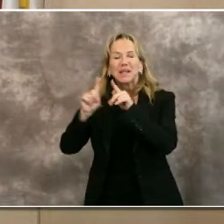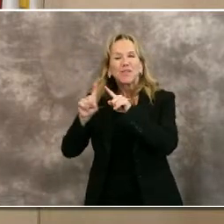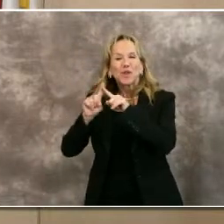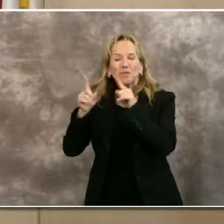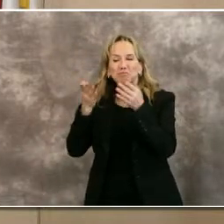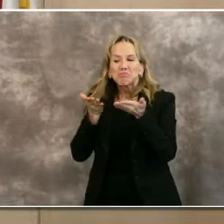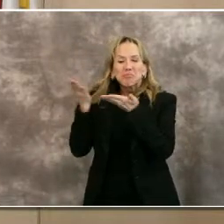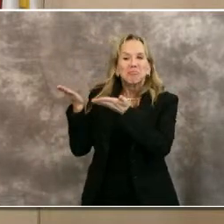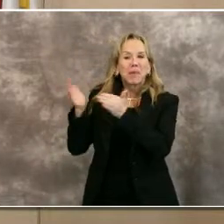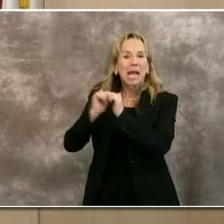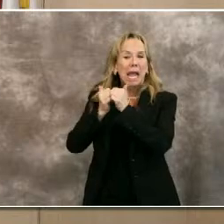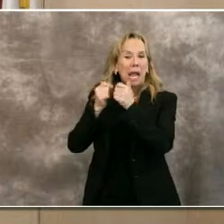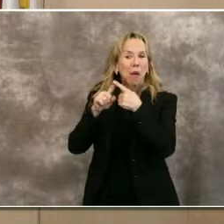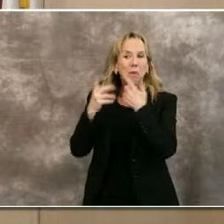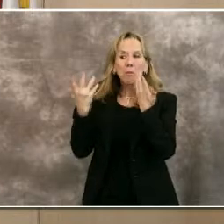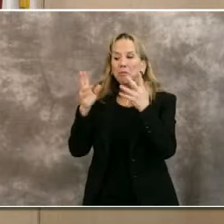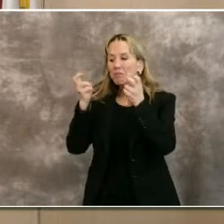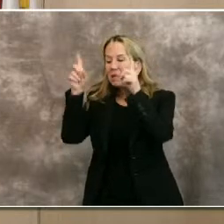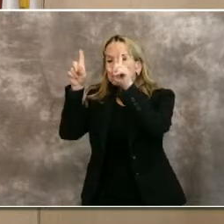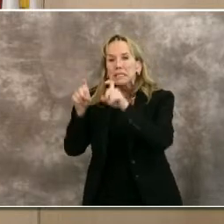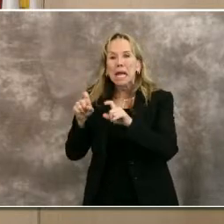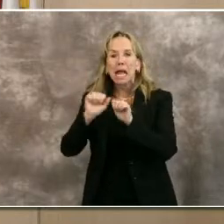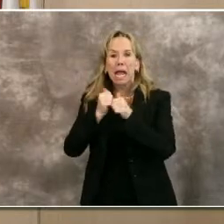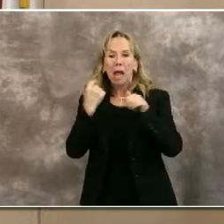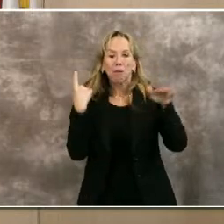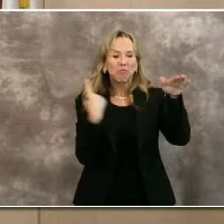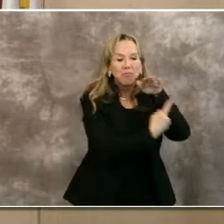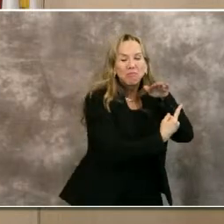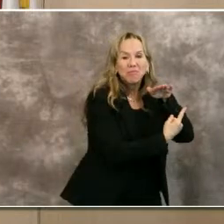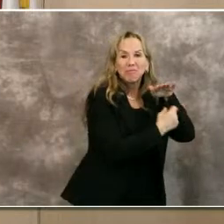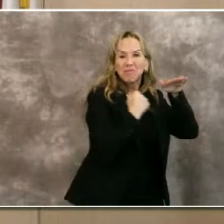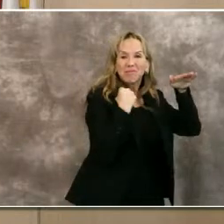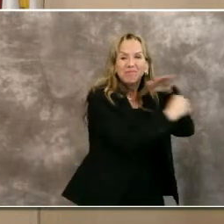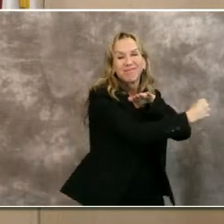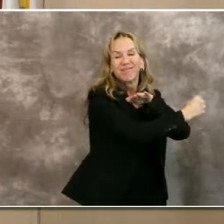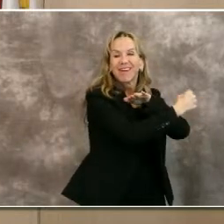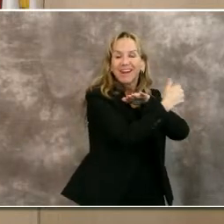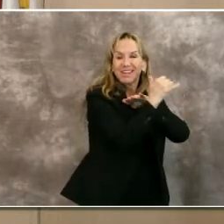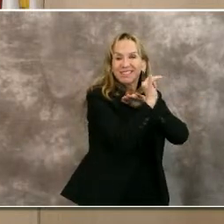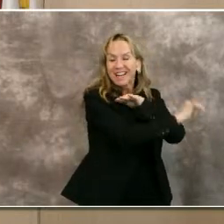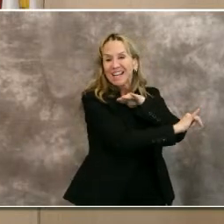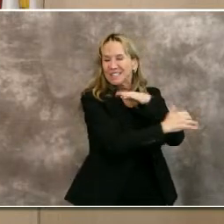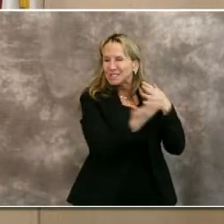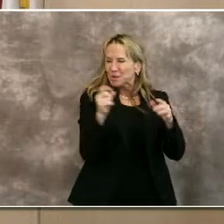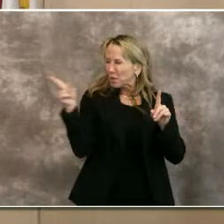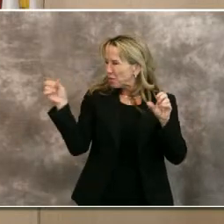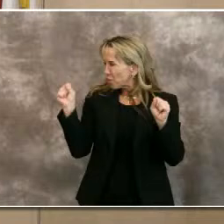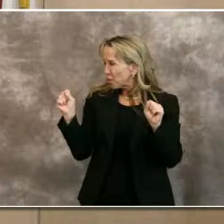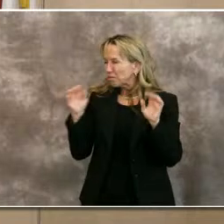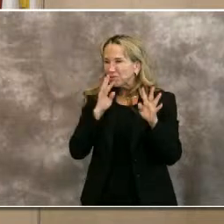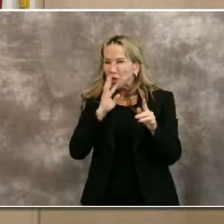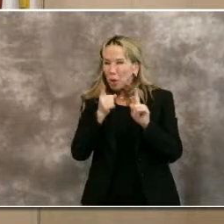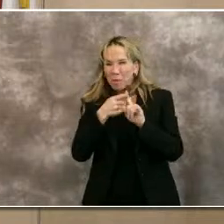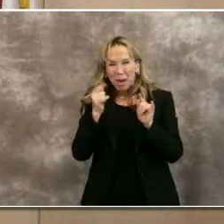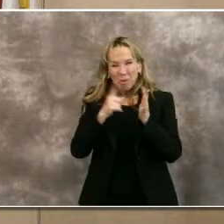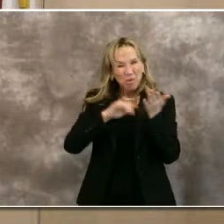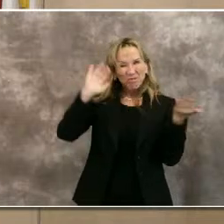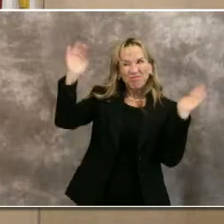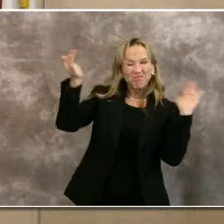trace, isolate. Can you talk about it in comparison to that?